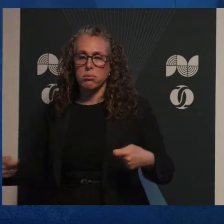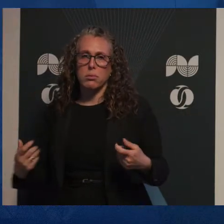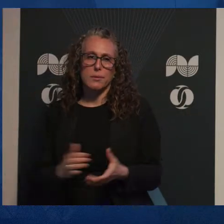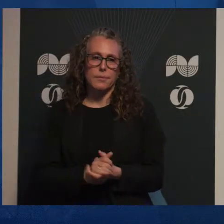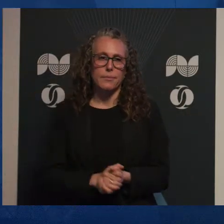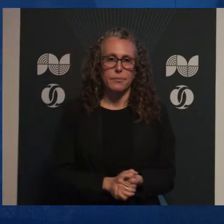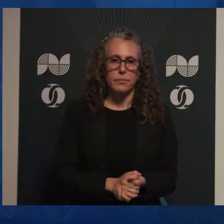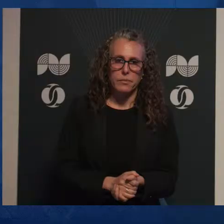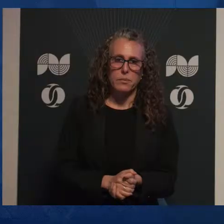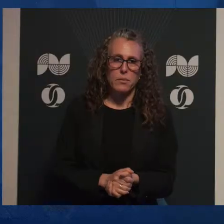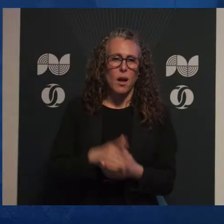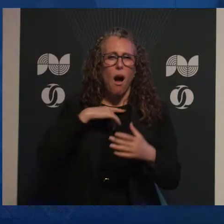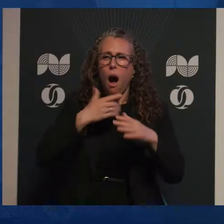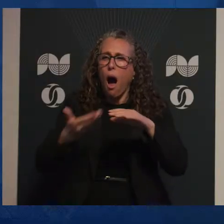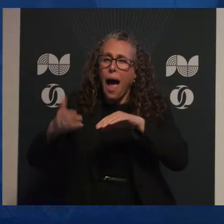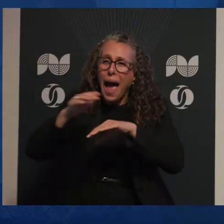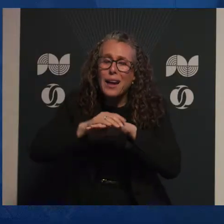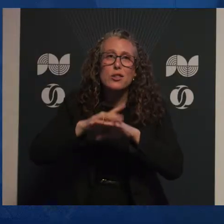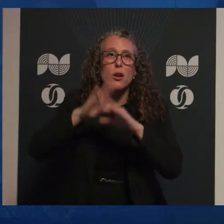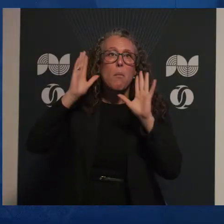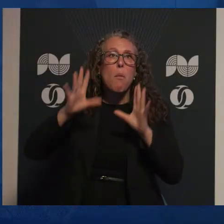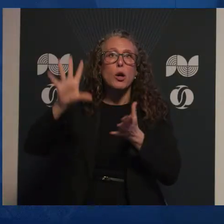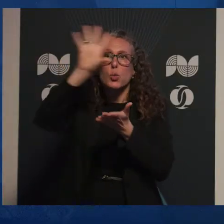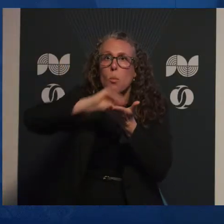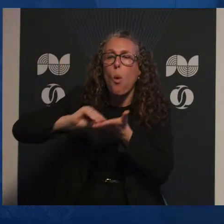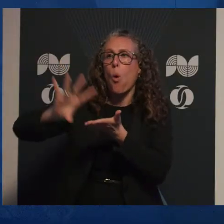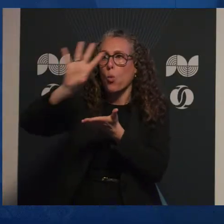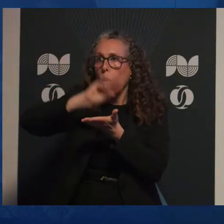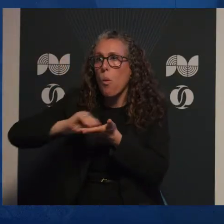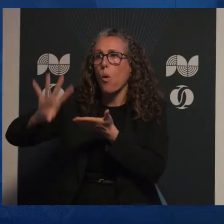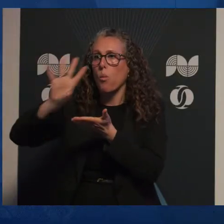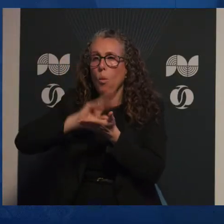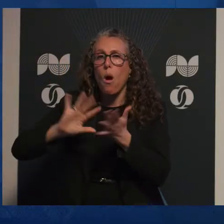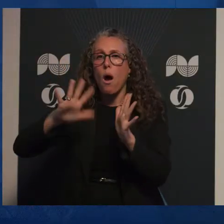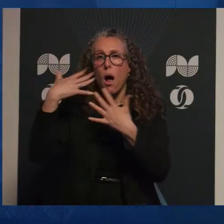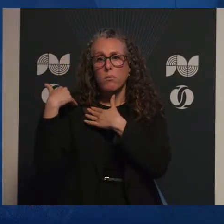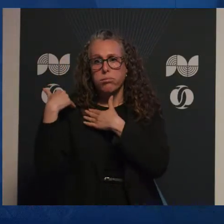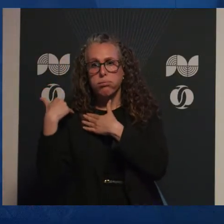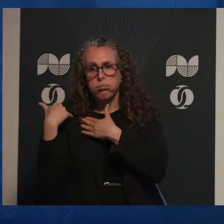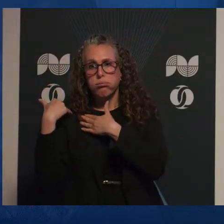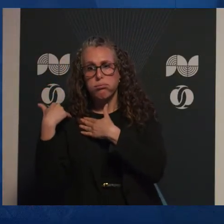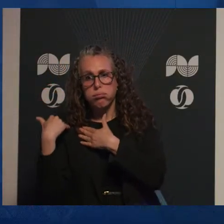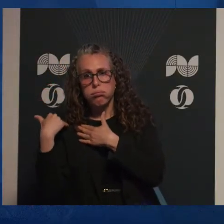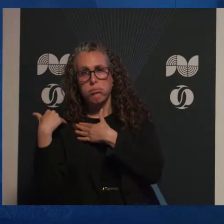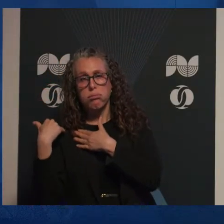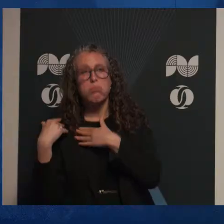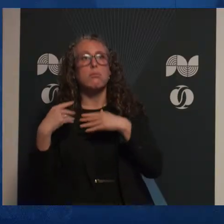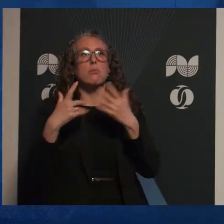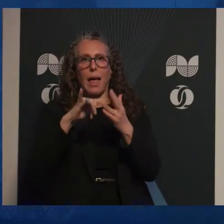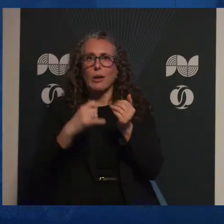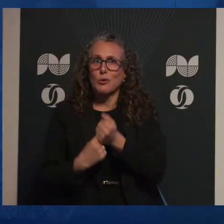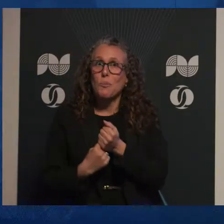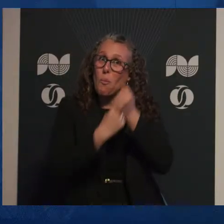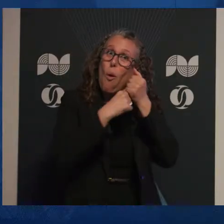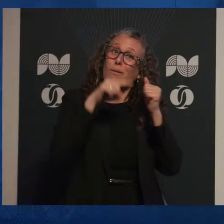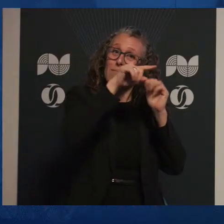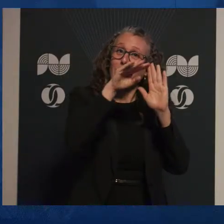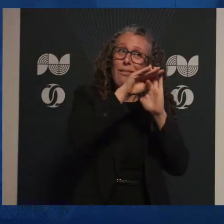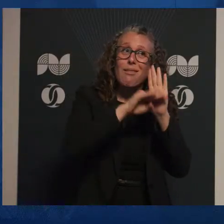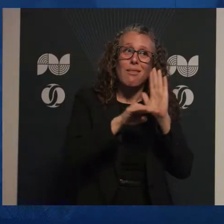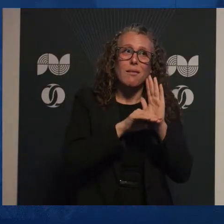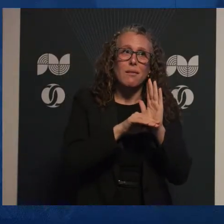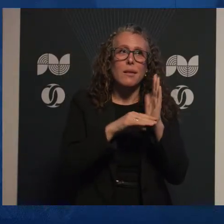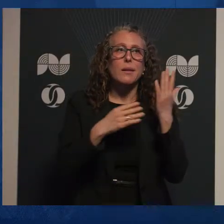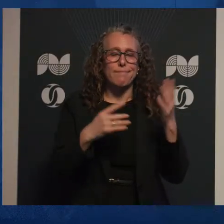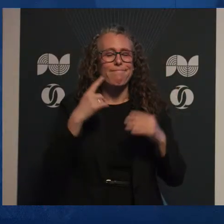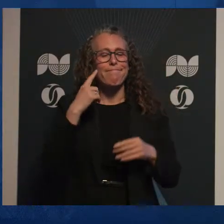of the superfluous reporting requirements and administrative burdens that underpin the regulation. And there I think we have also got quite a